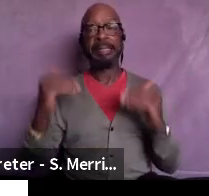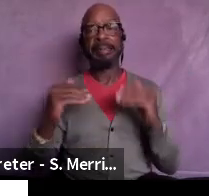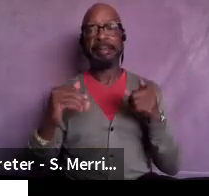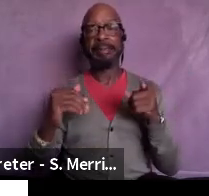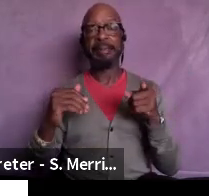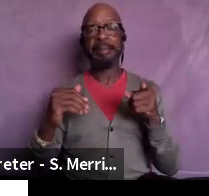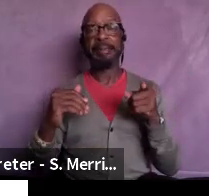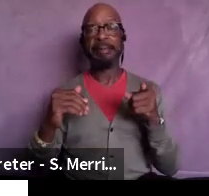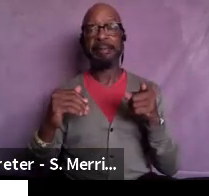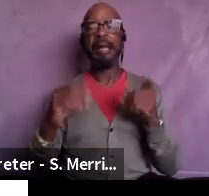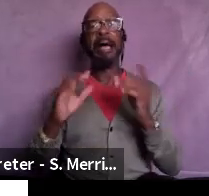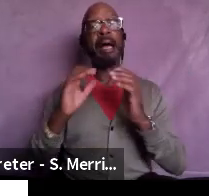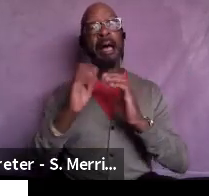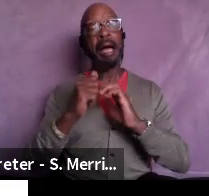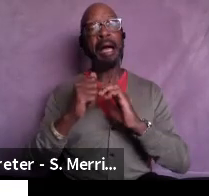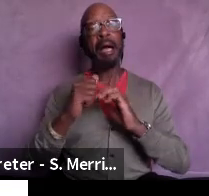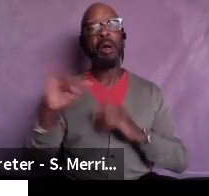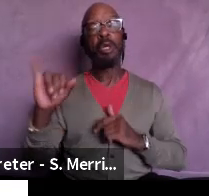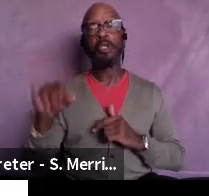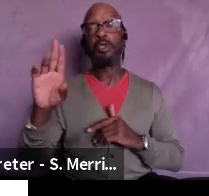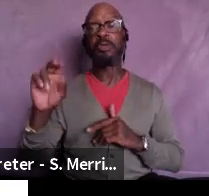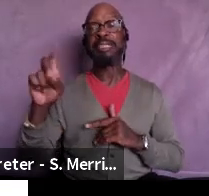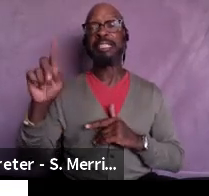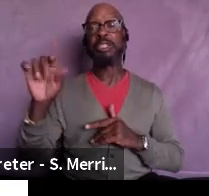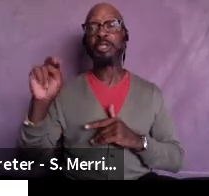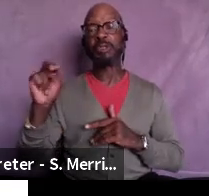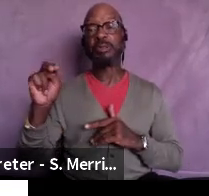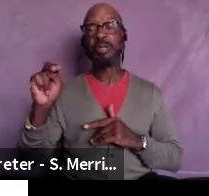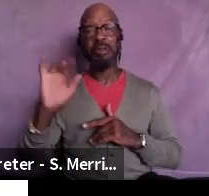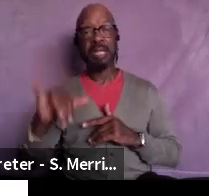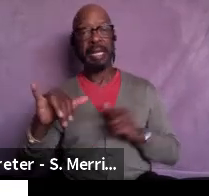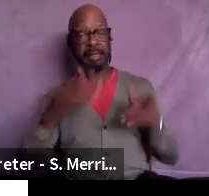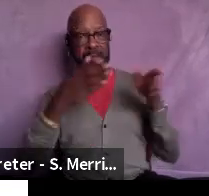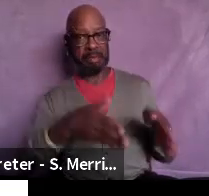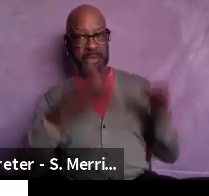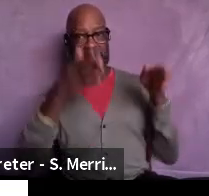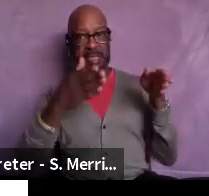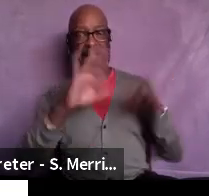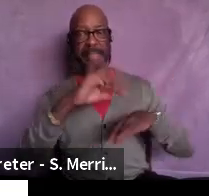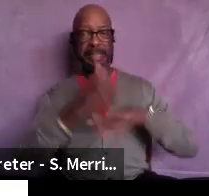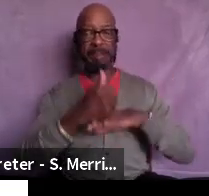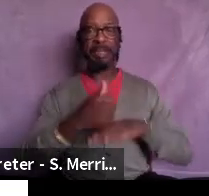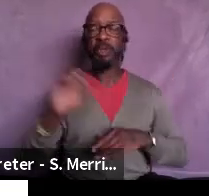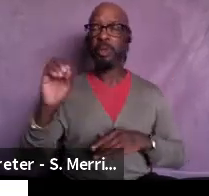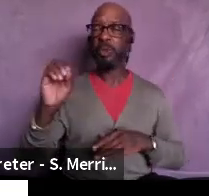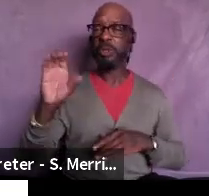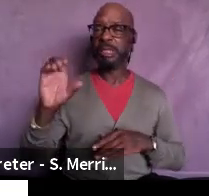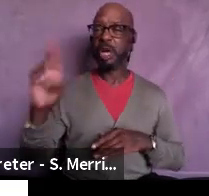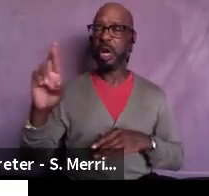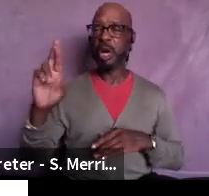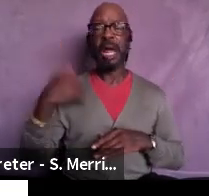How is jurisdiction over the entity established? Which entities does OCR have jurisdiction